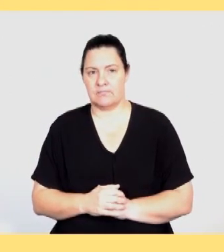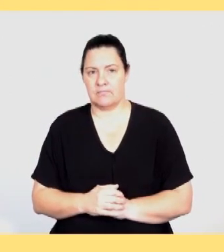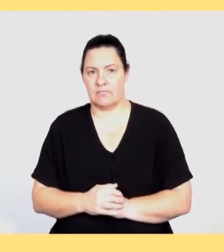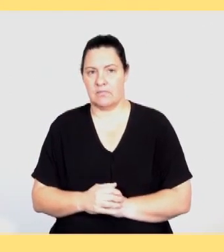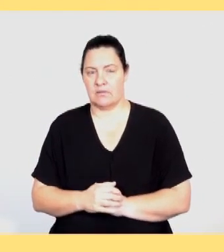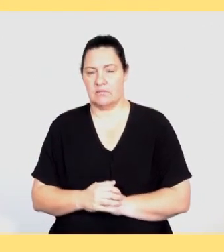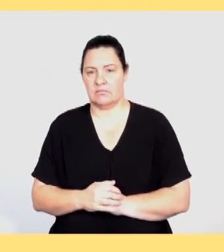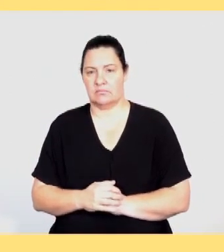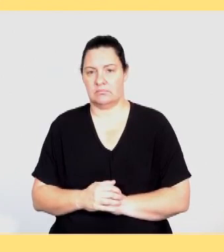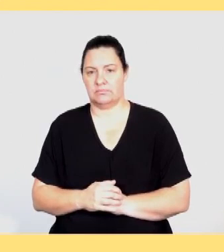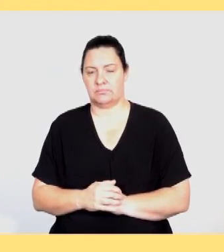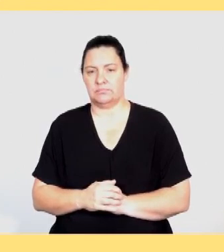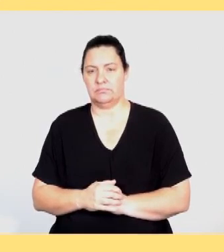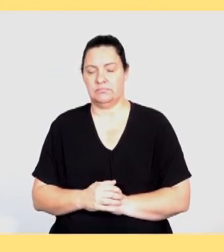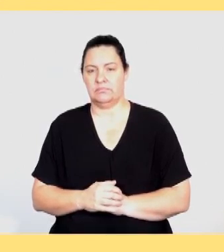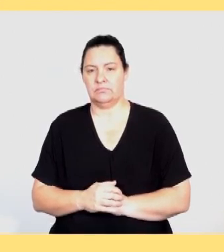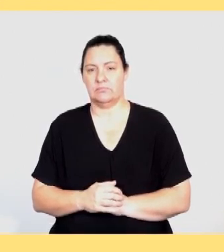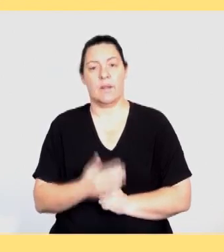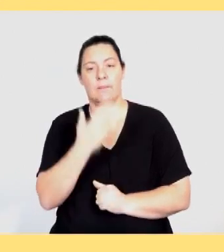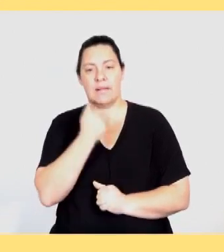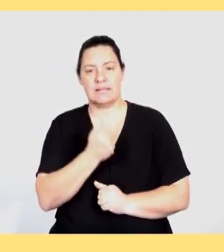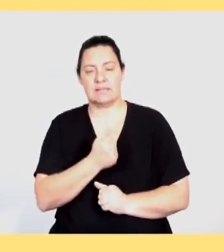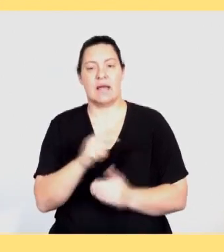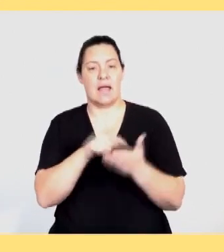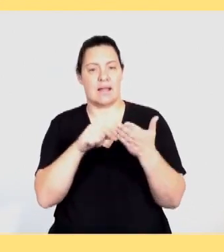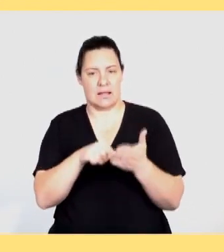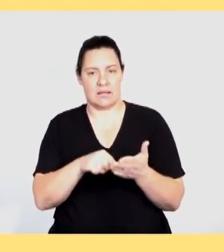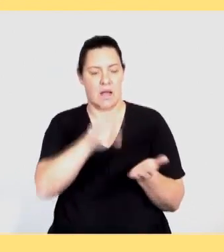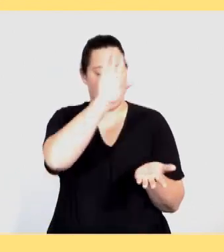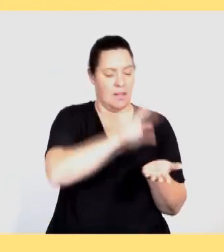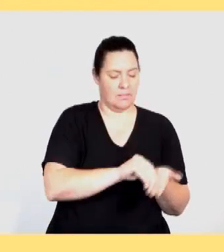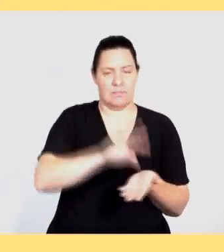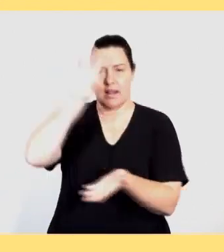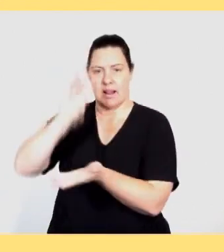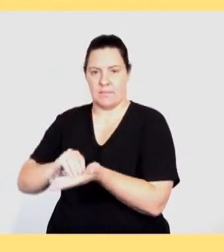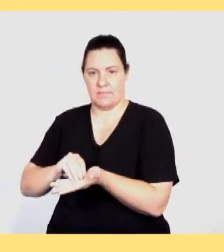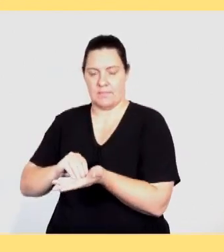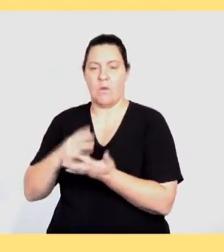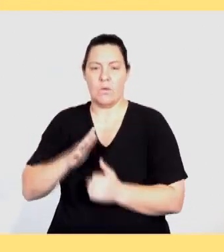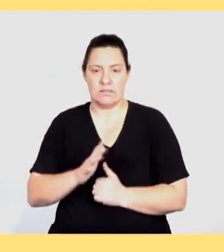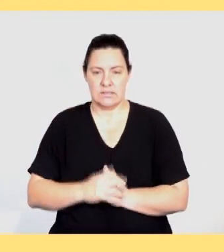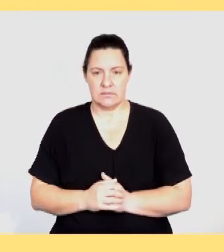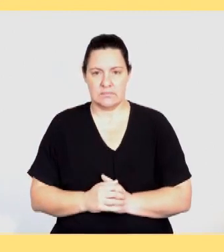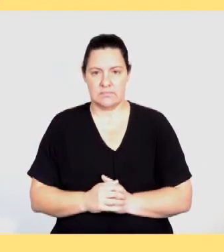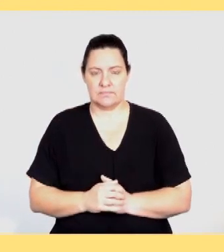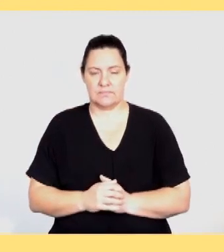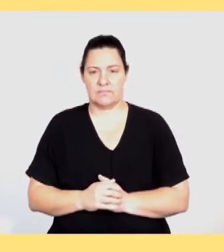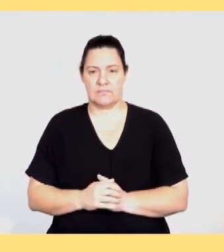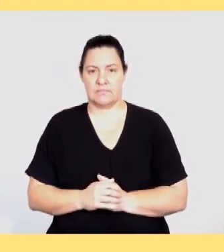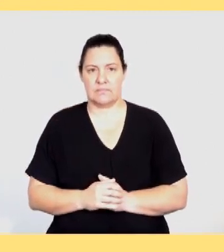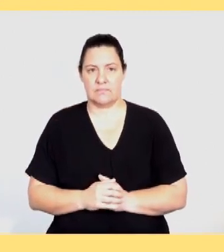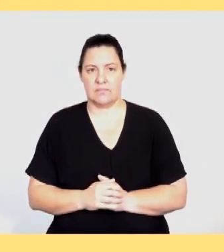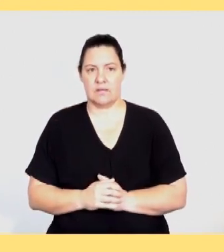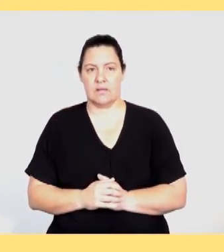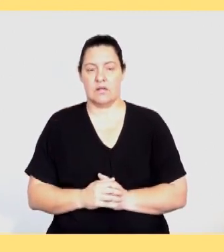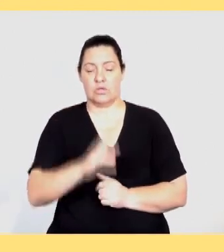100. So come here, it's 100. Please have your calculator close to you because we want to add these amounts.